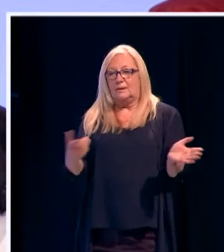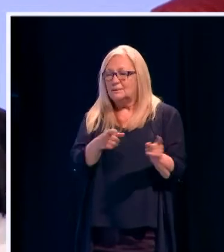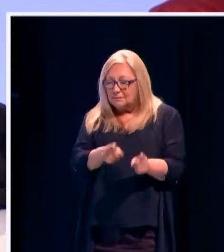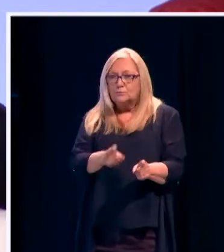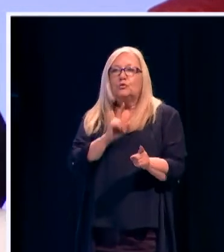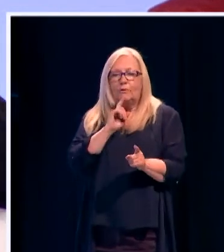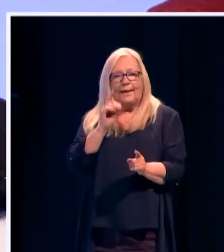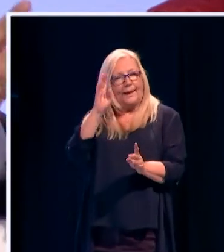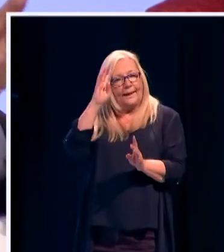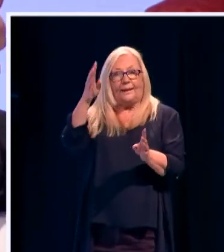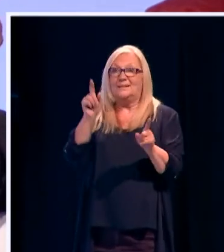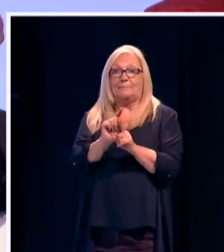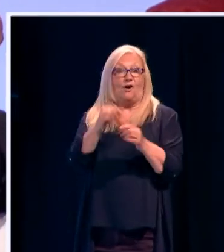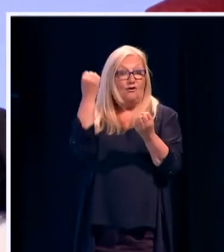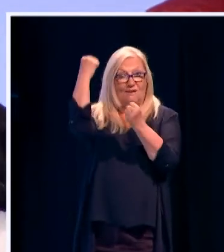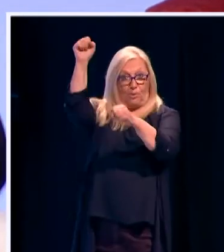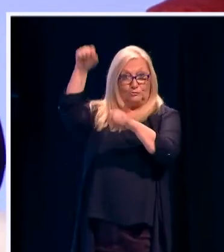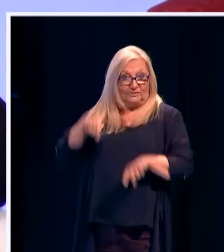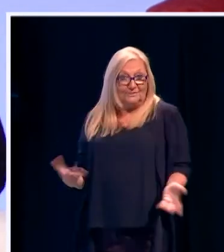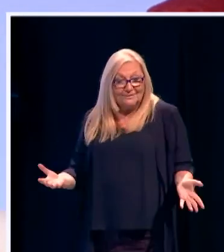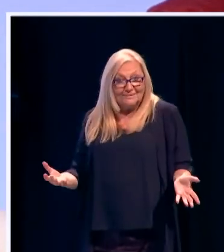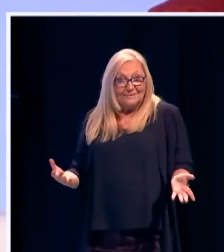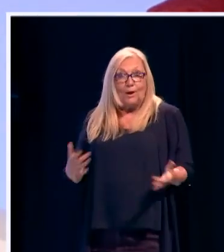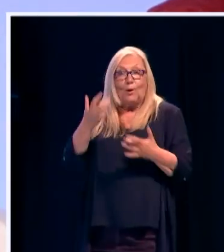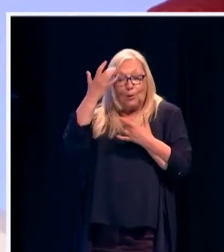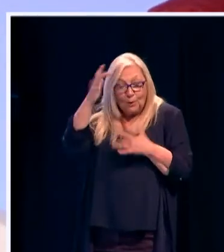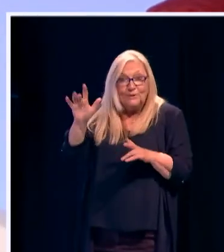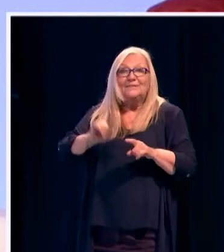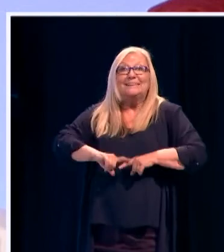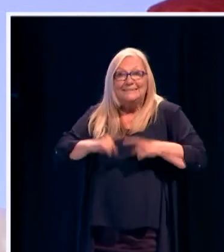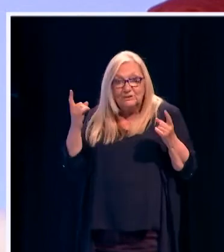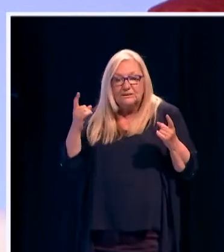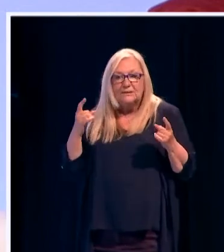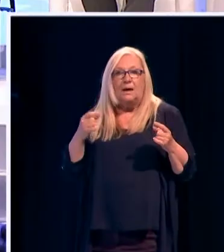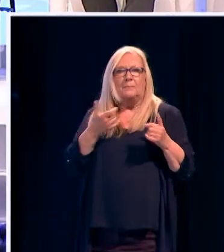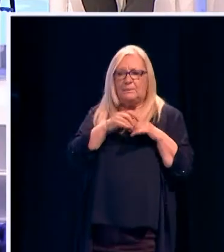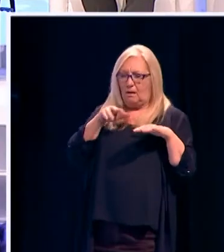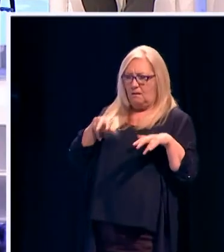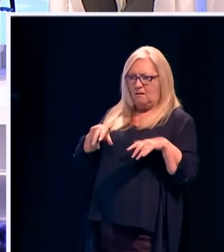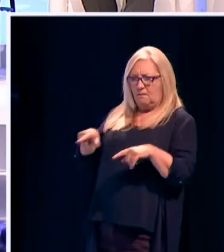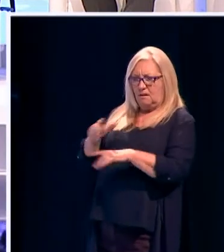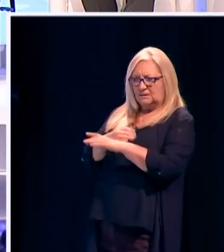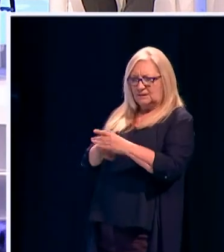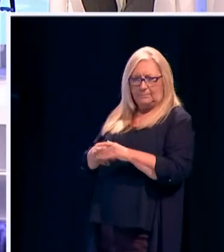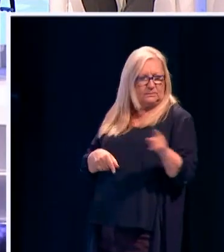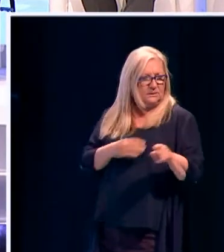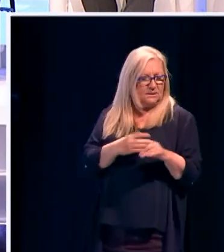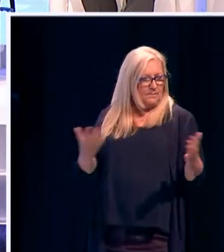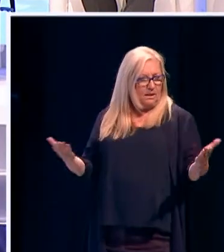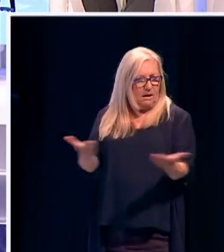innovative. It's a revolution, cultural revolution for the people there. They can see